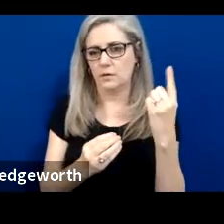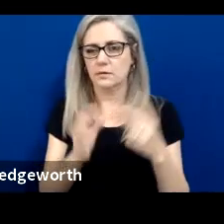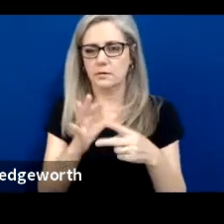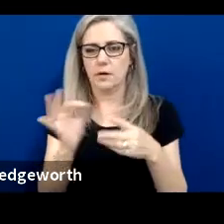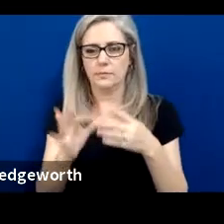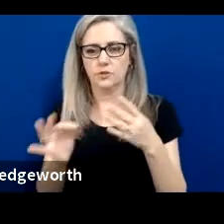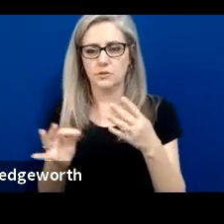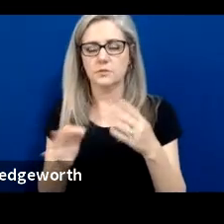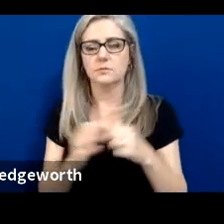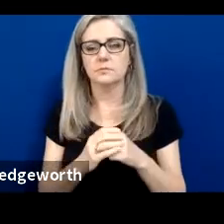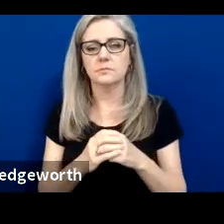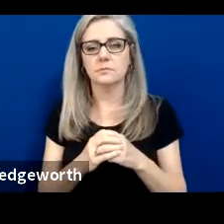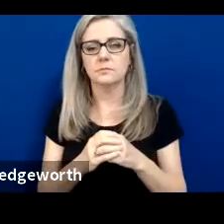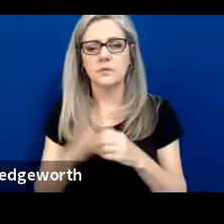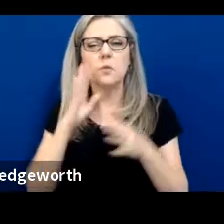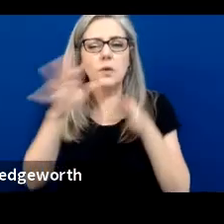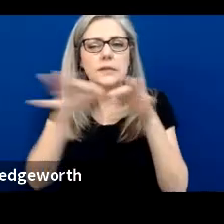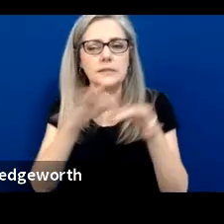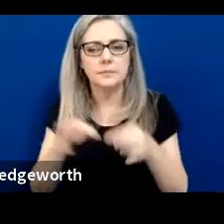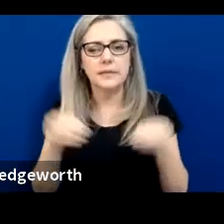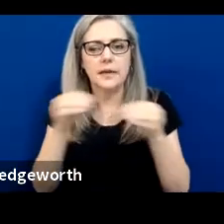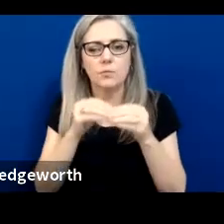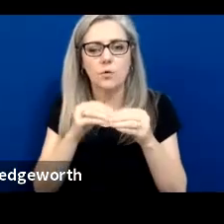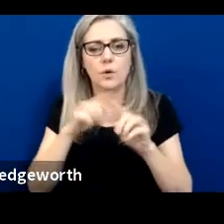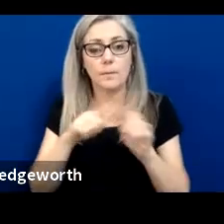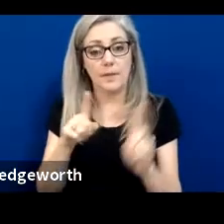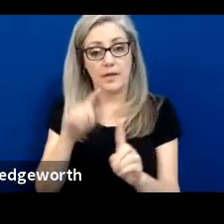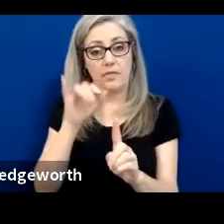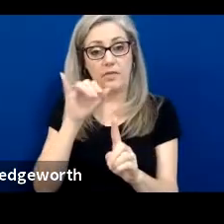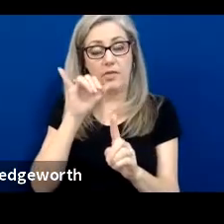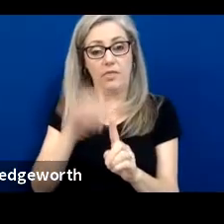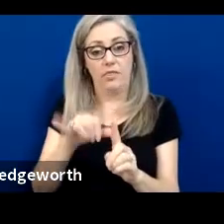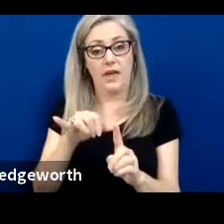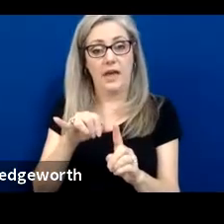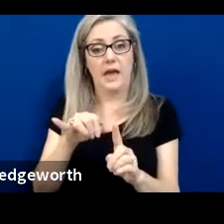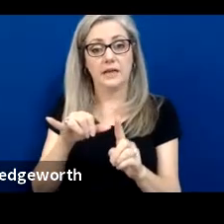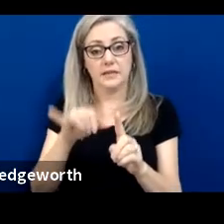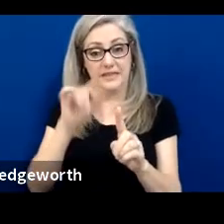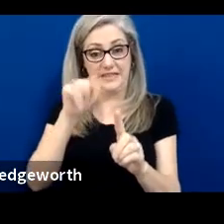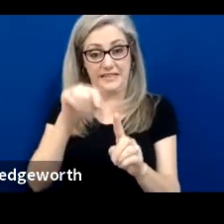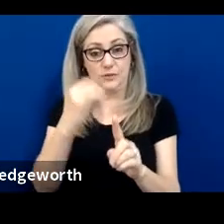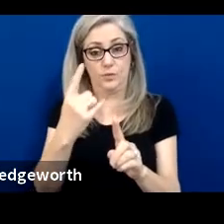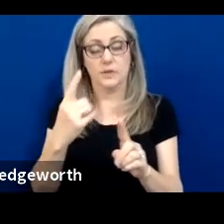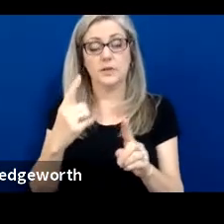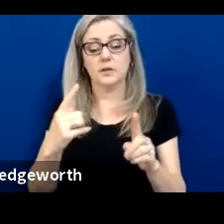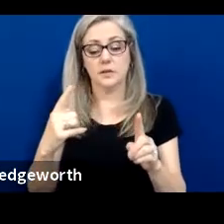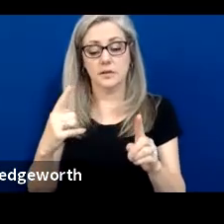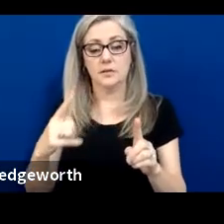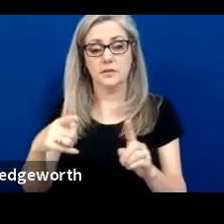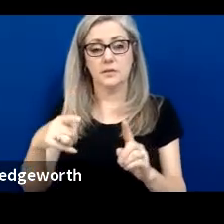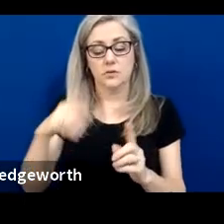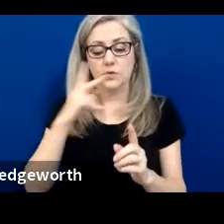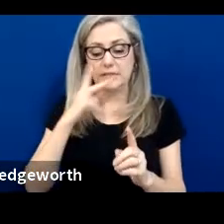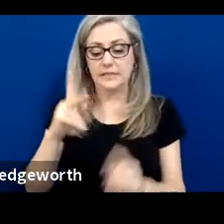we'll get into more detail, but is centered around that existing barn and shows how we feel